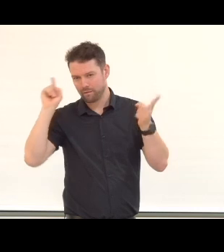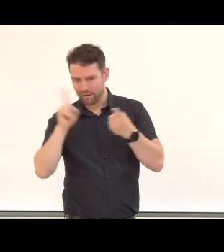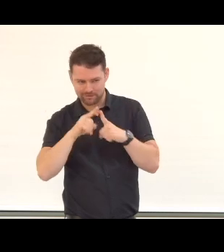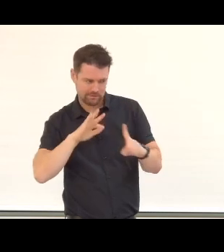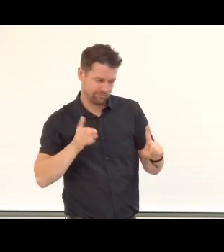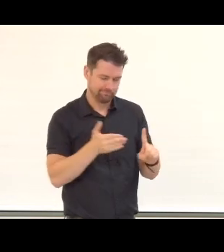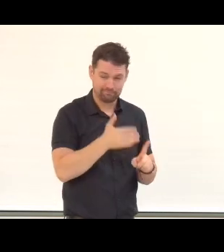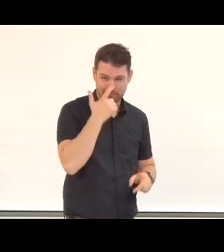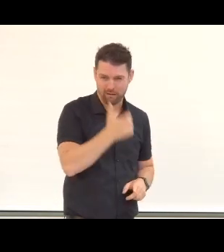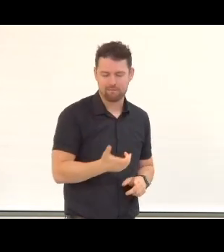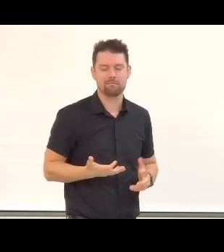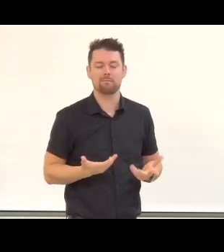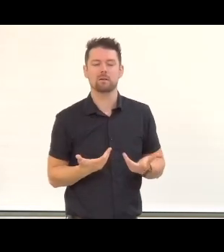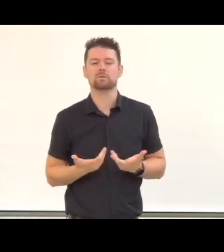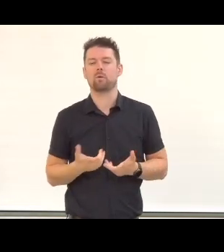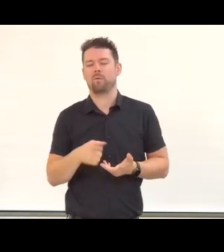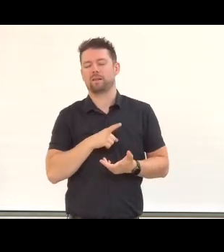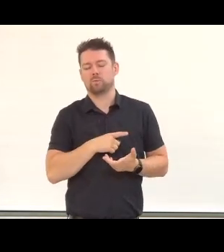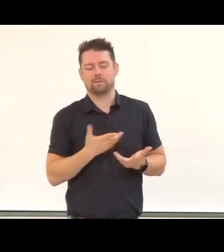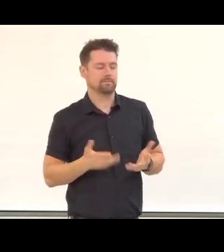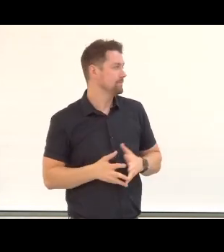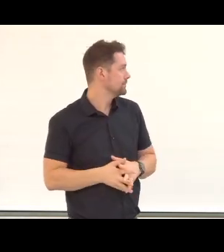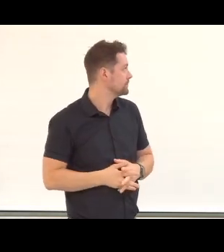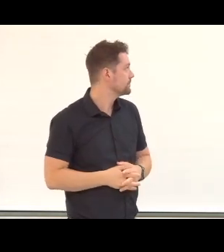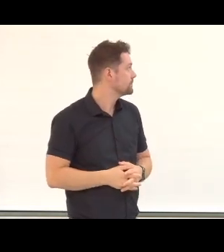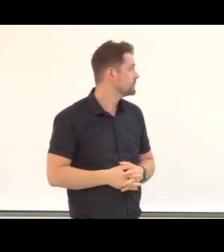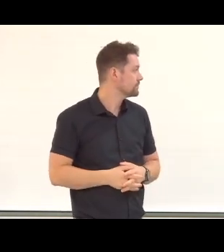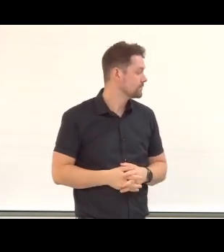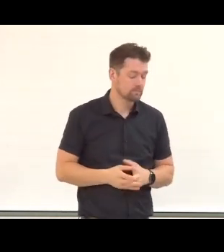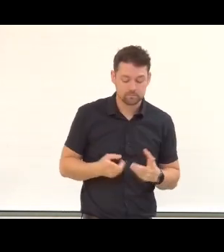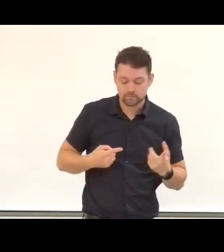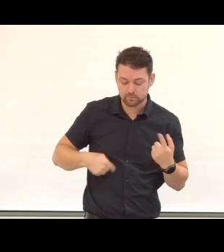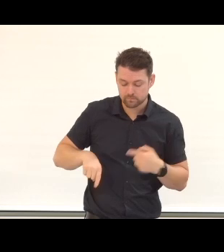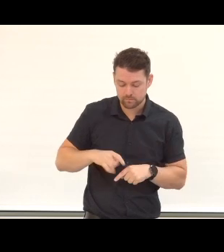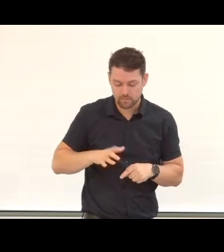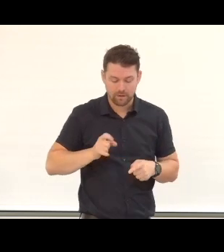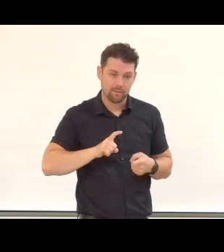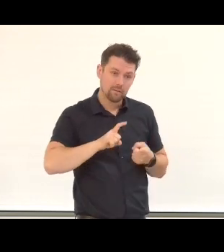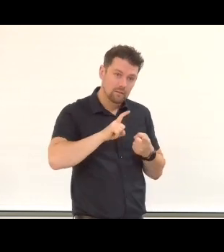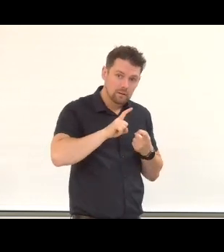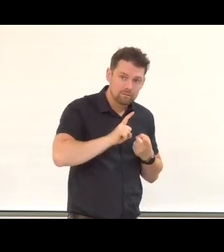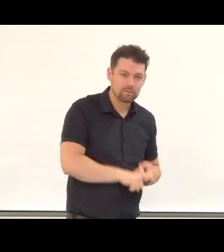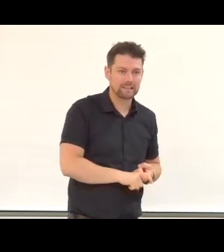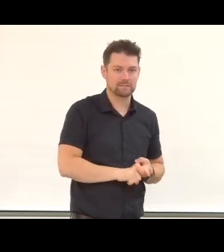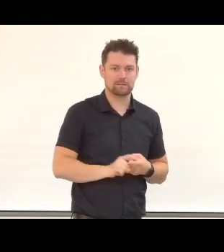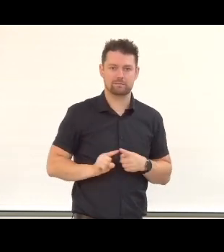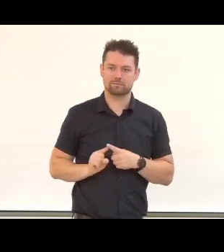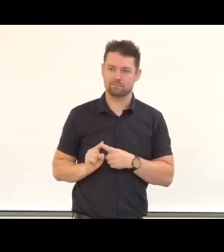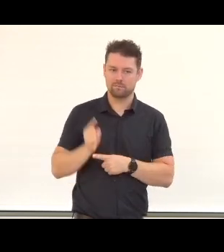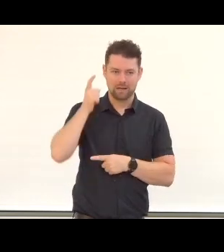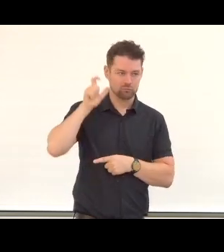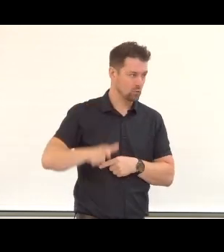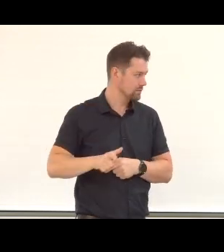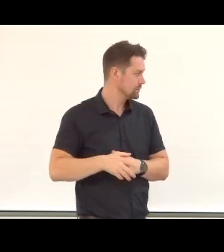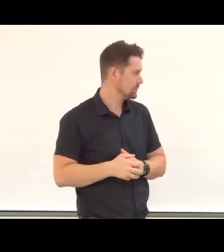So it's really the idea to expand on this. As I mentioned before, we have a fixed core of analog astronauts, and out of this group of